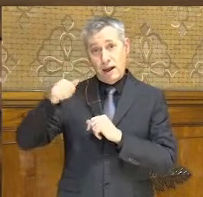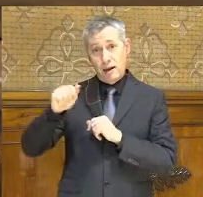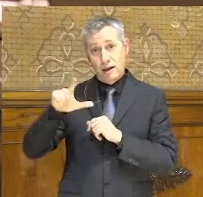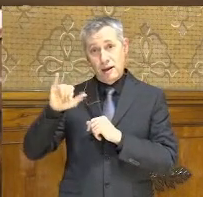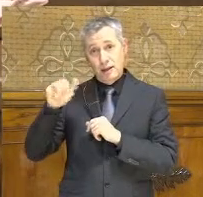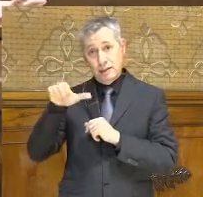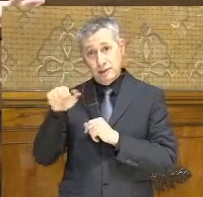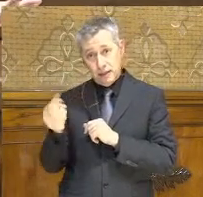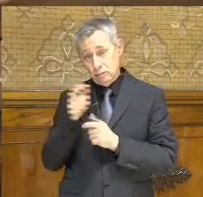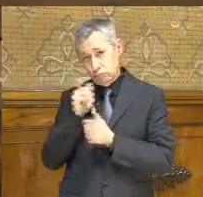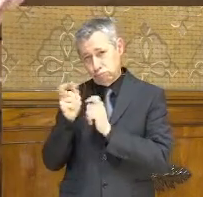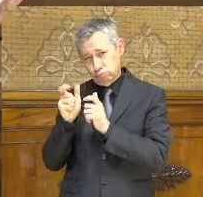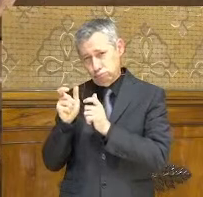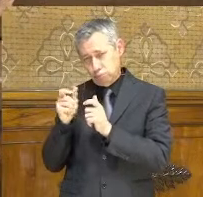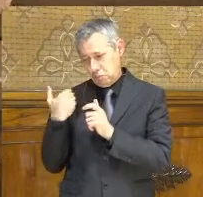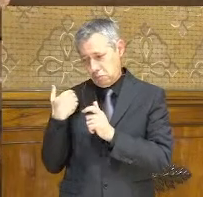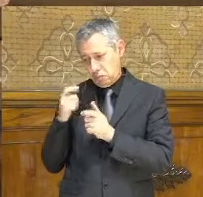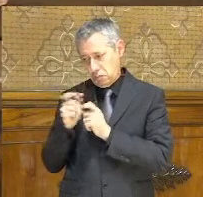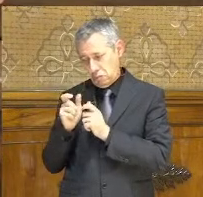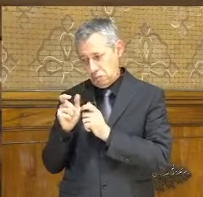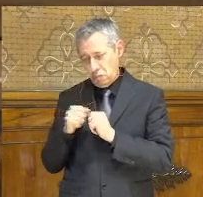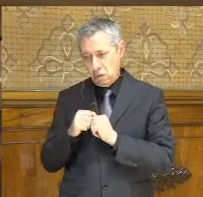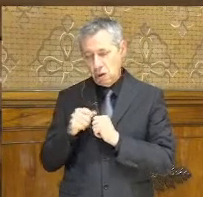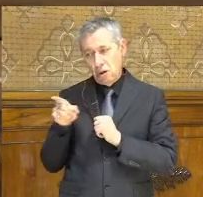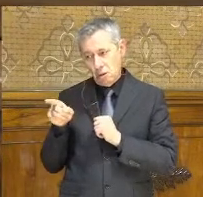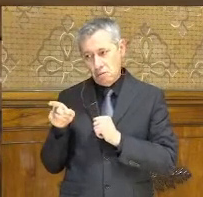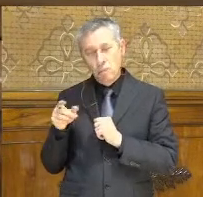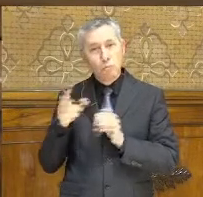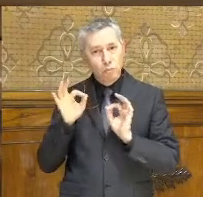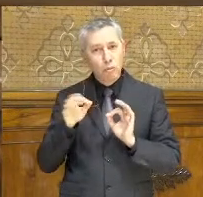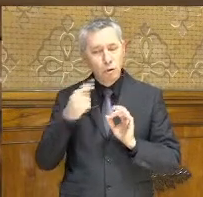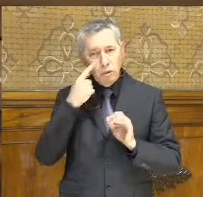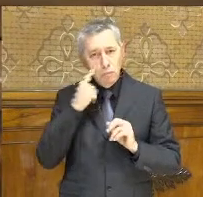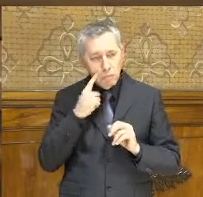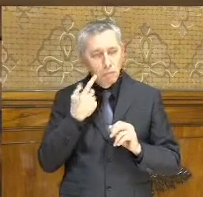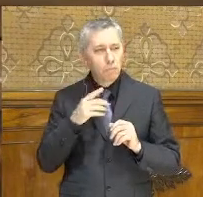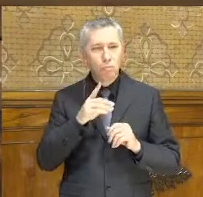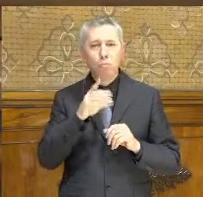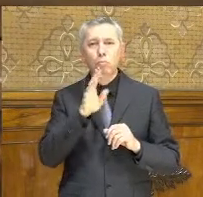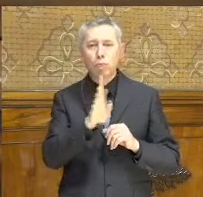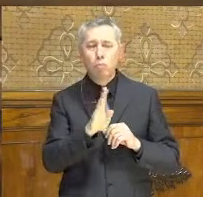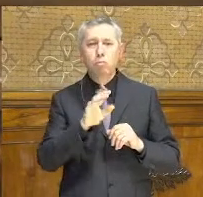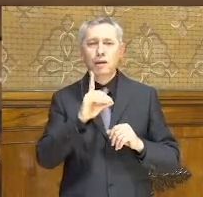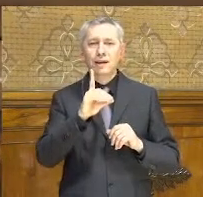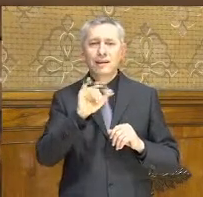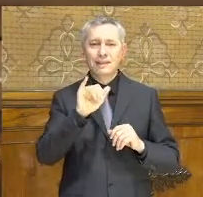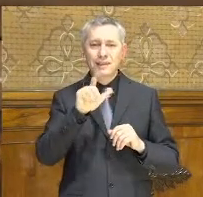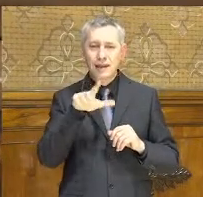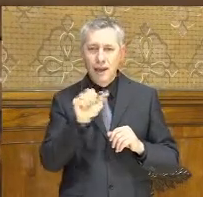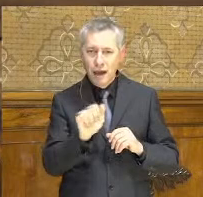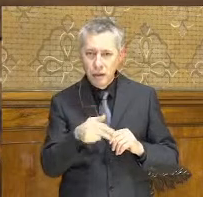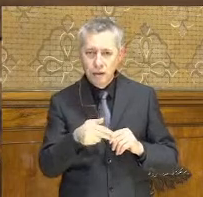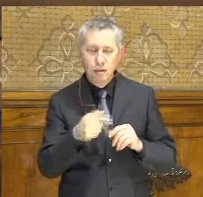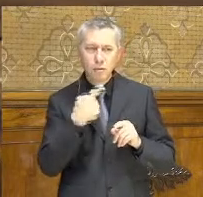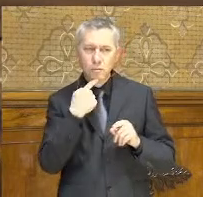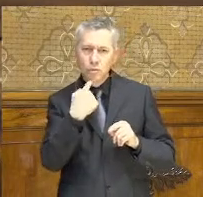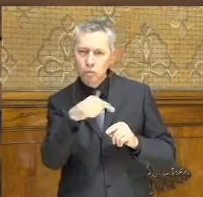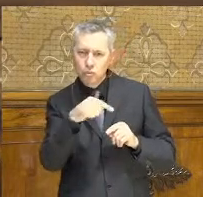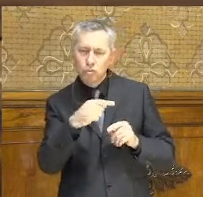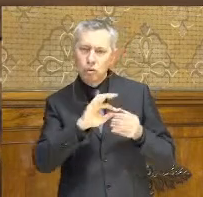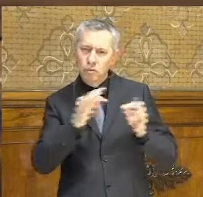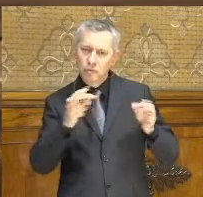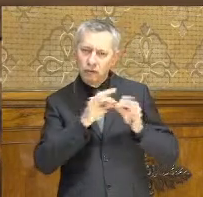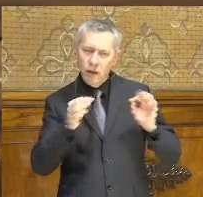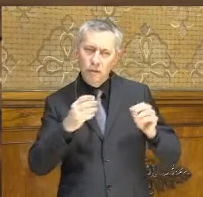the quotation from Bob Dylan's song, and I was wondering about the fact that sometimes we are moved